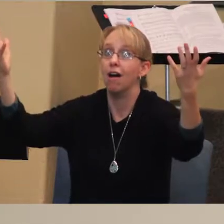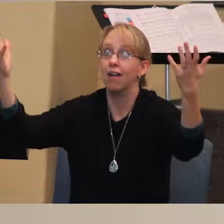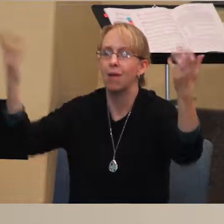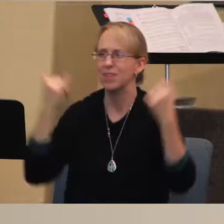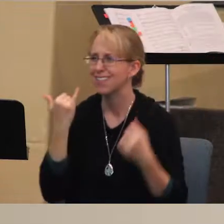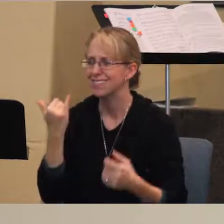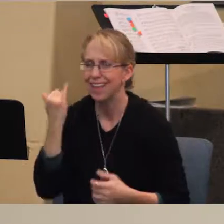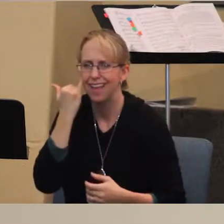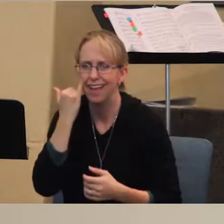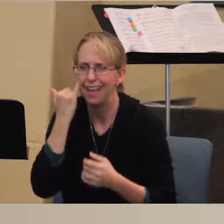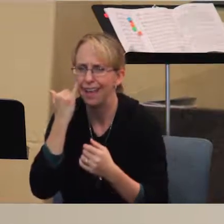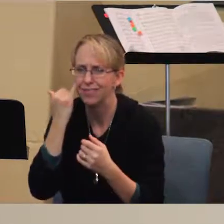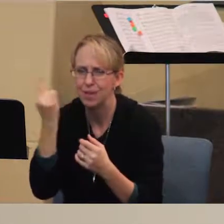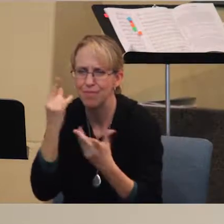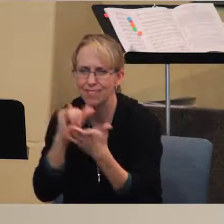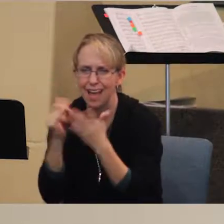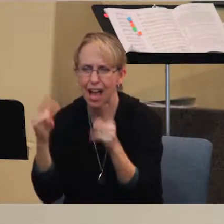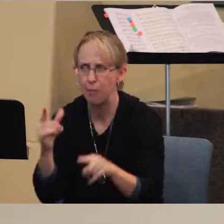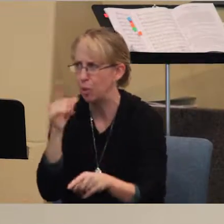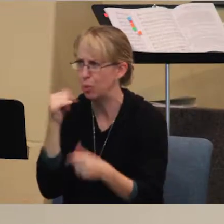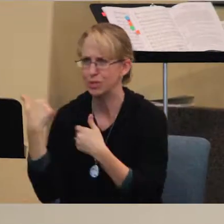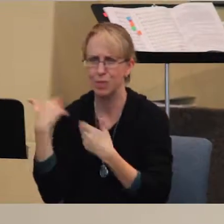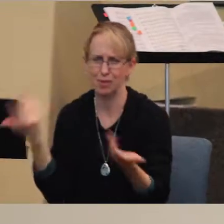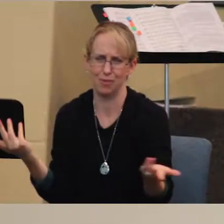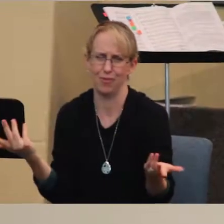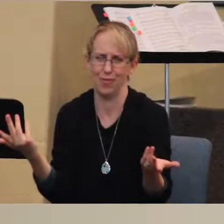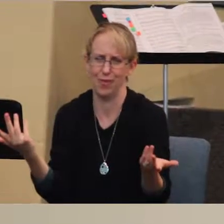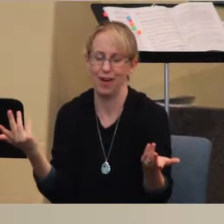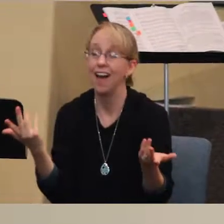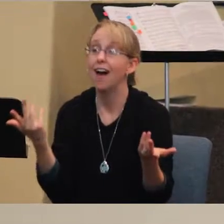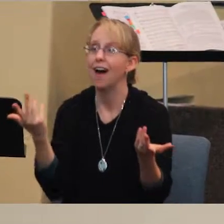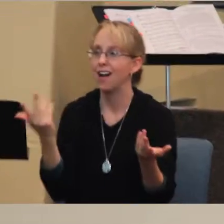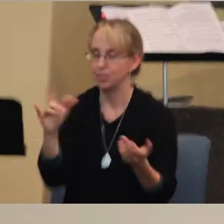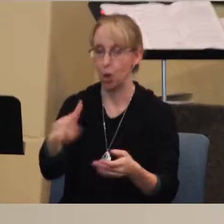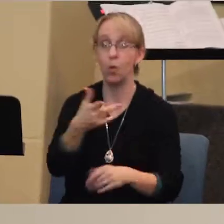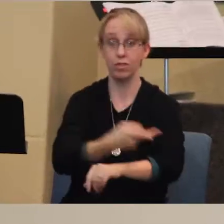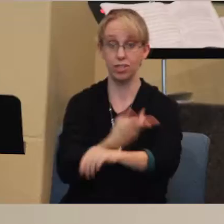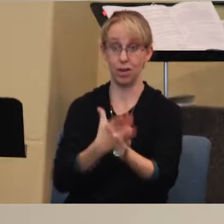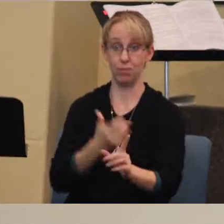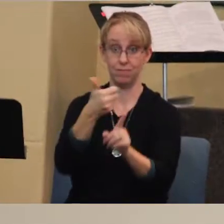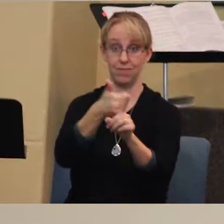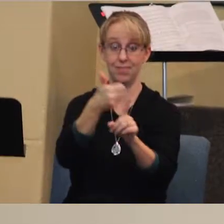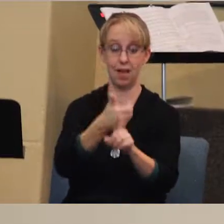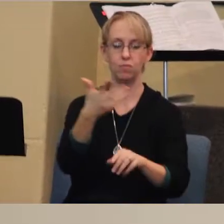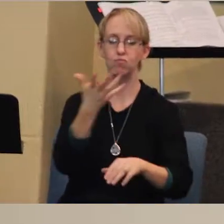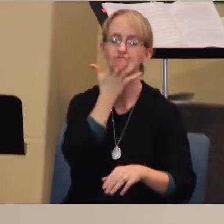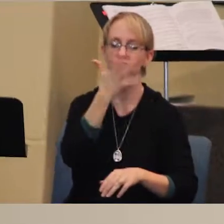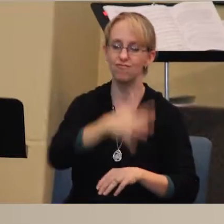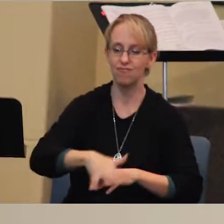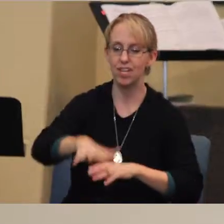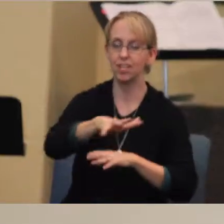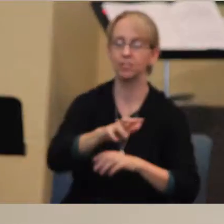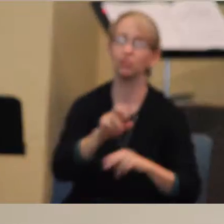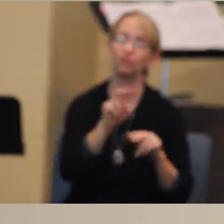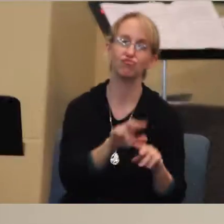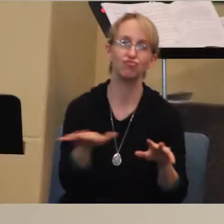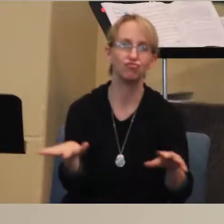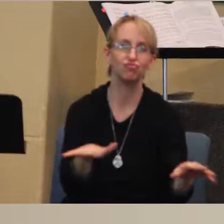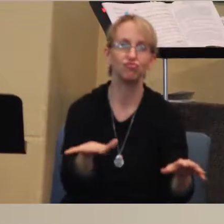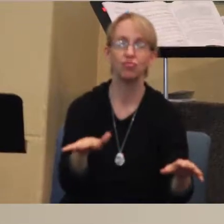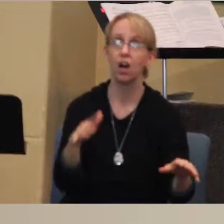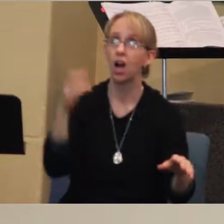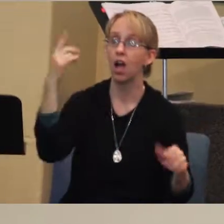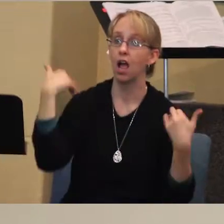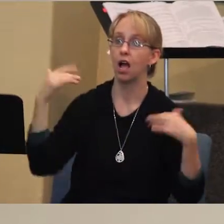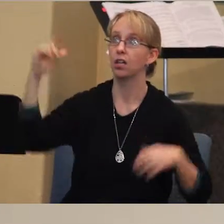who else would be responsible for it? And so the shepherds are out tending their field, and all of a sudden an angel comes down, and